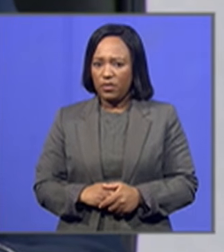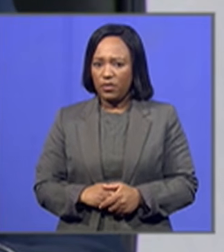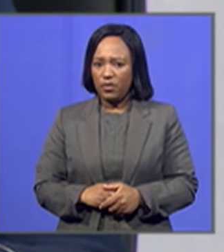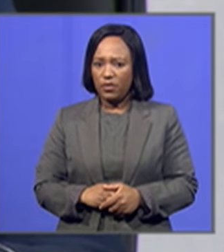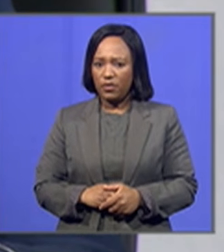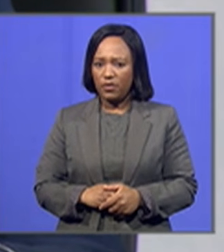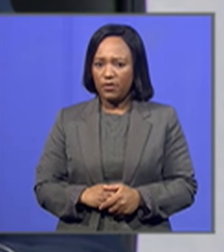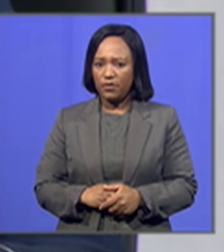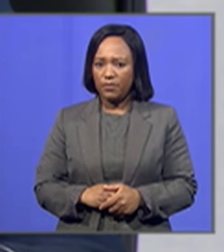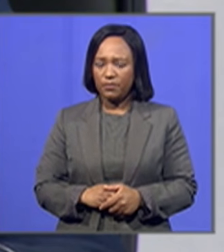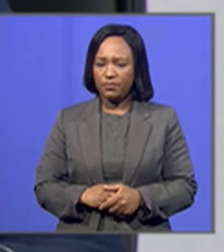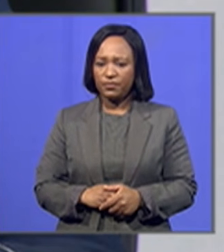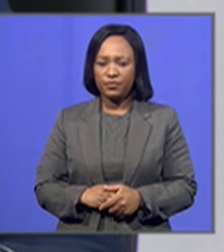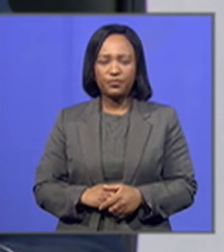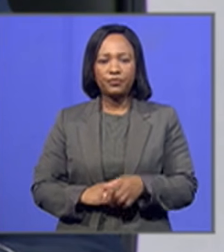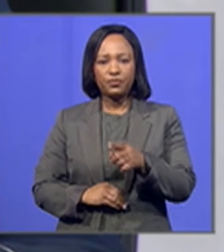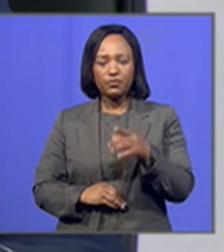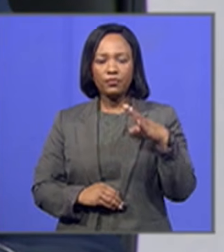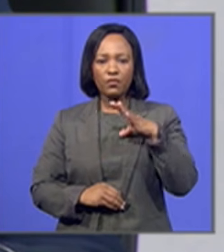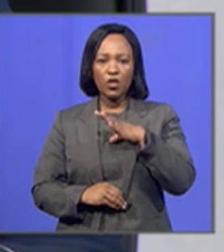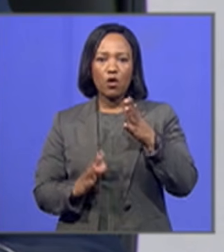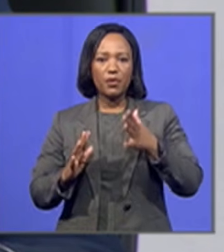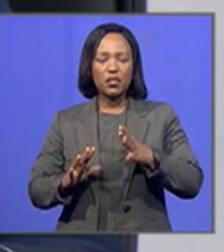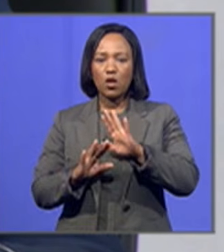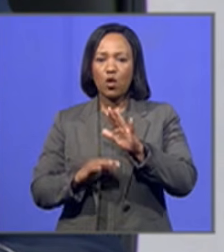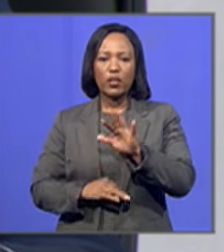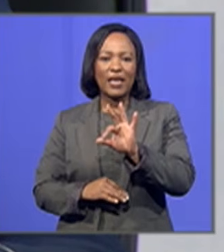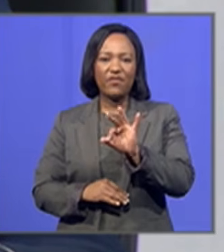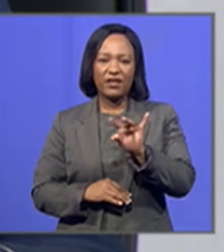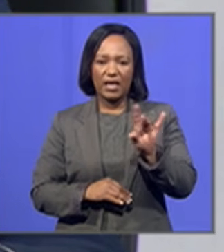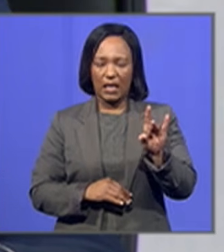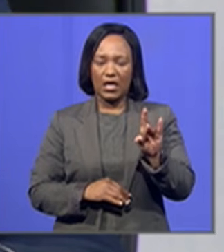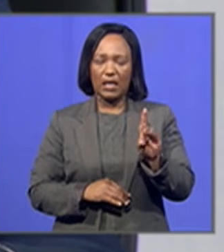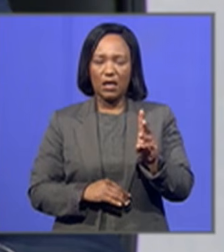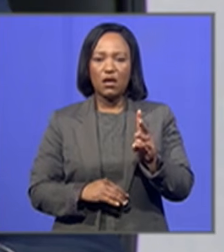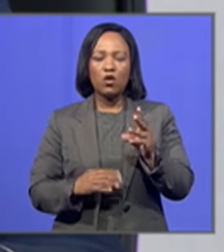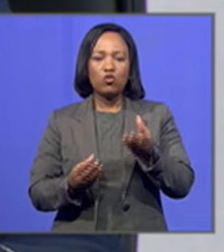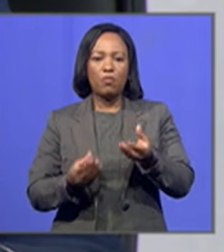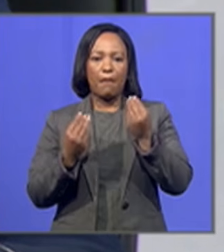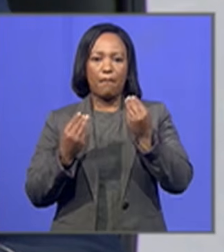Commissioner, it's not every day that you get an opportunity to